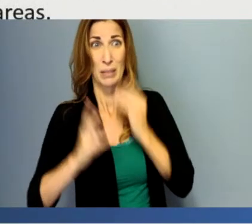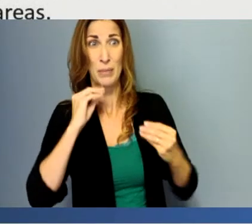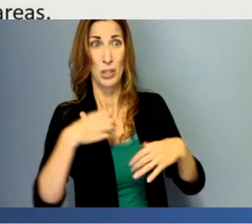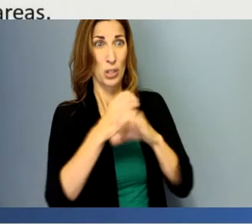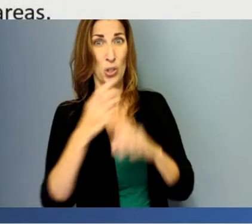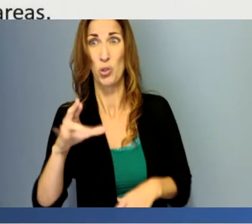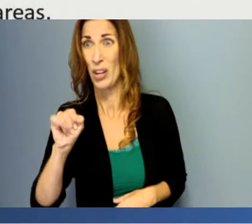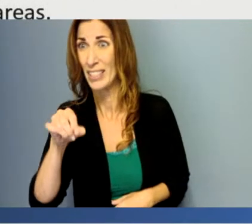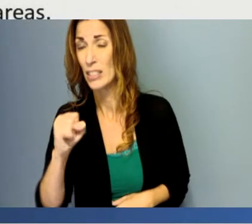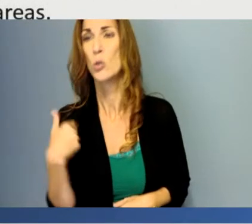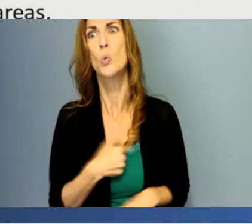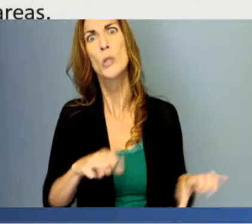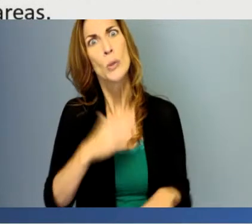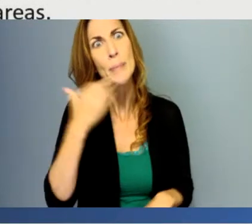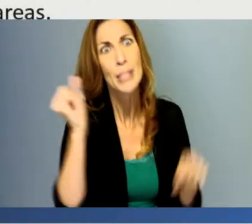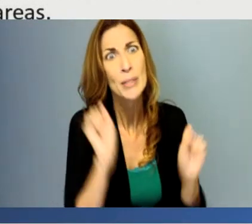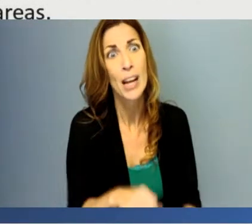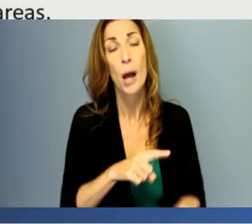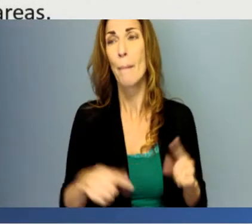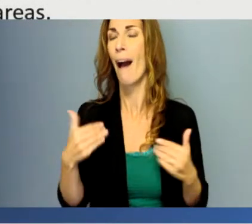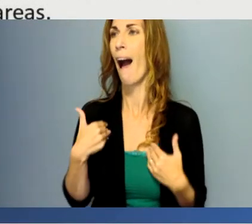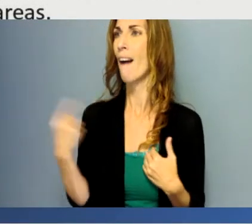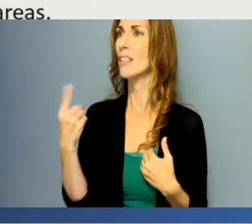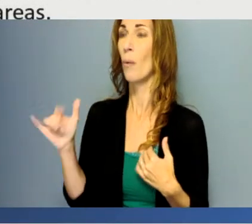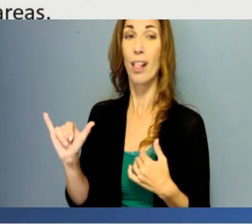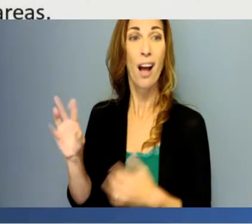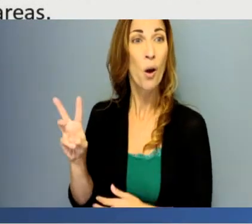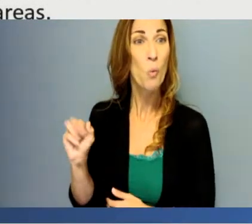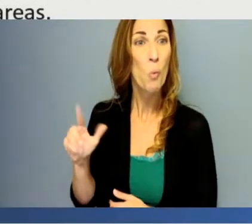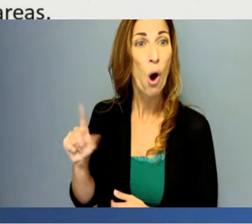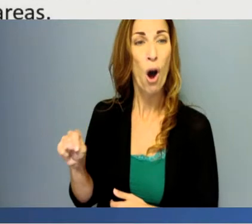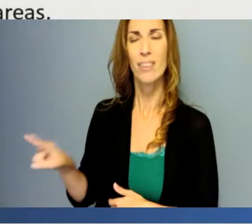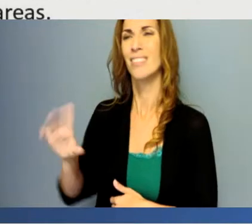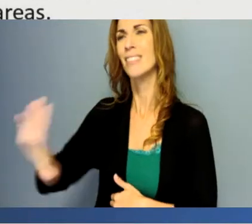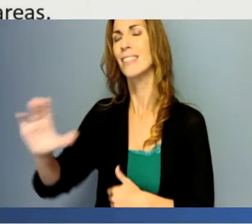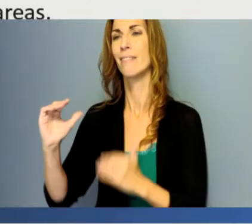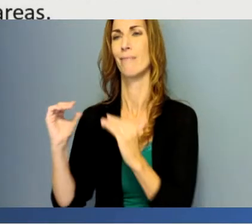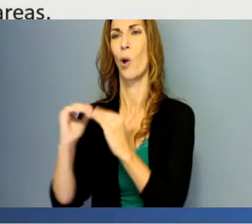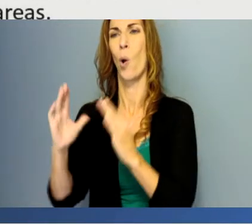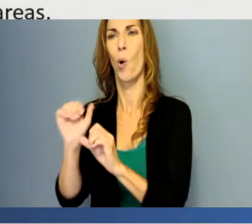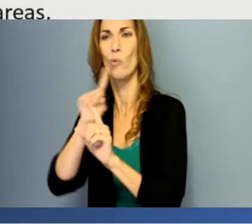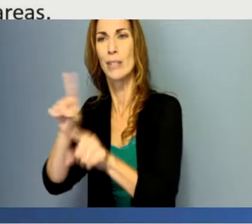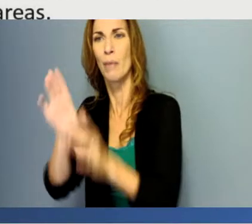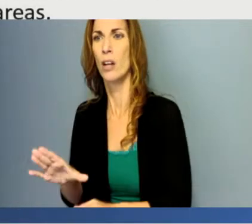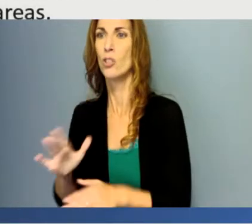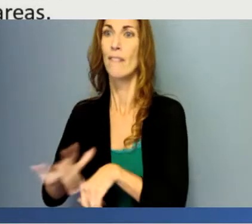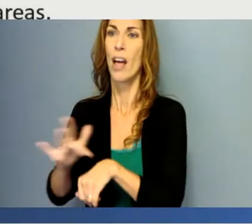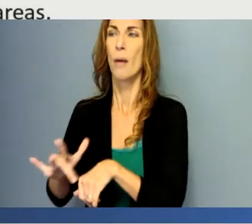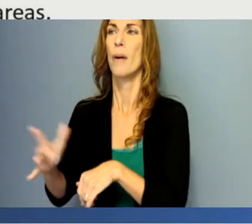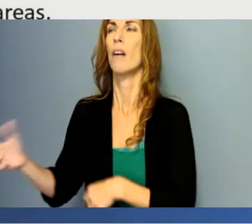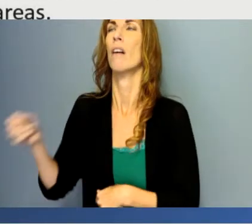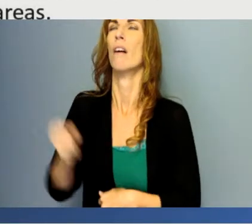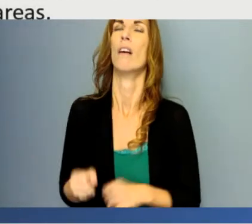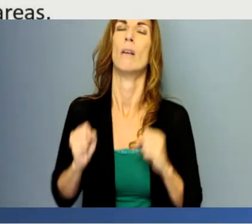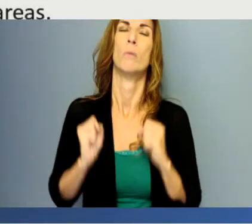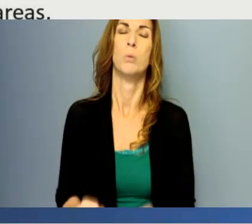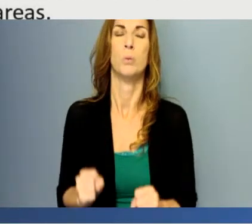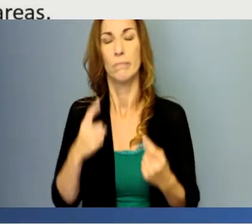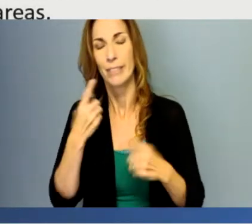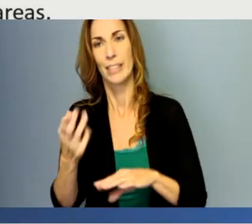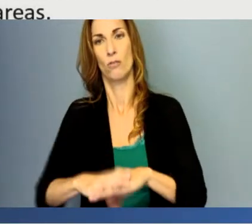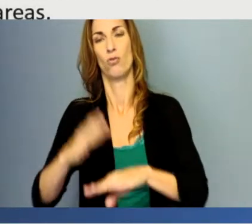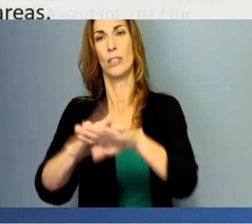best, but having someone like Walt and his fellow co-responders available greatly increases our chances of